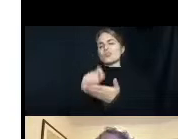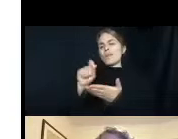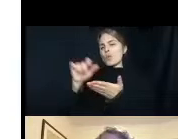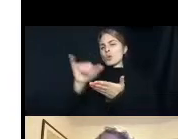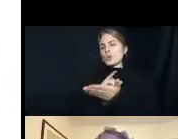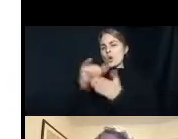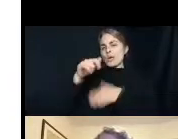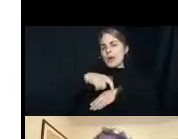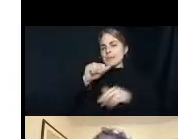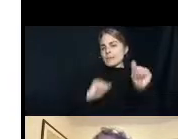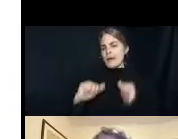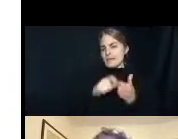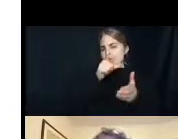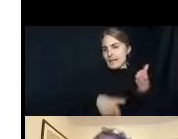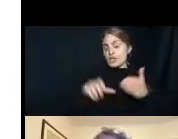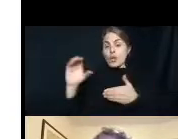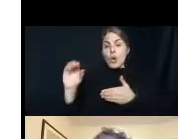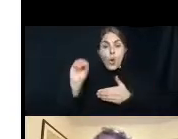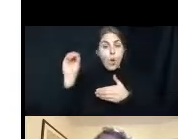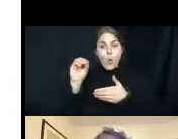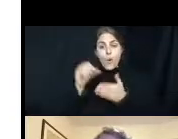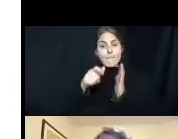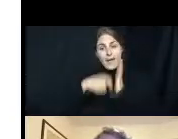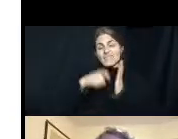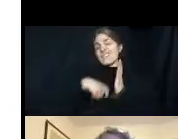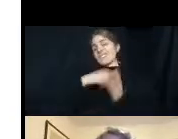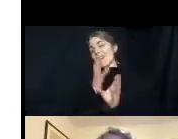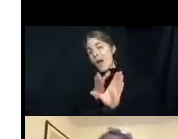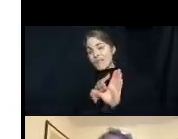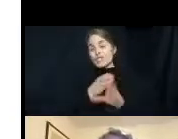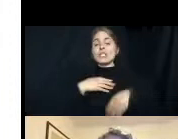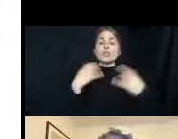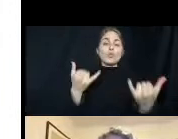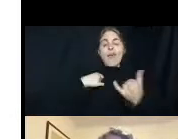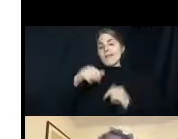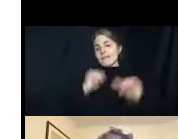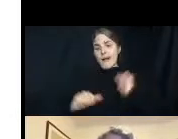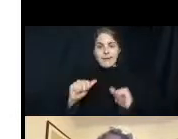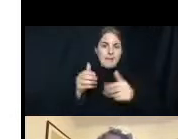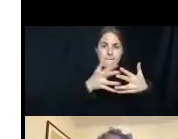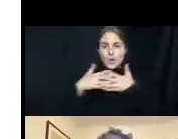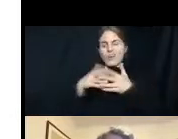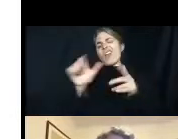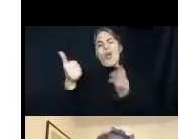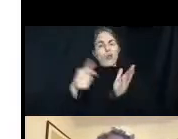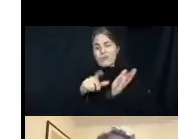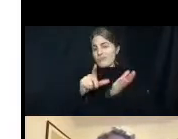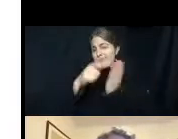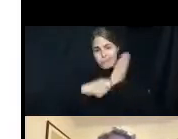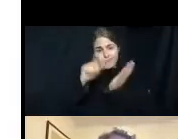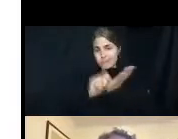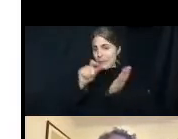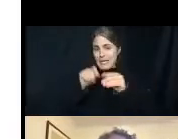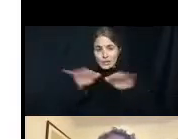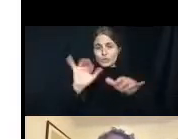York Times Magazine, O Magazine, Psychology Today, Scientific American, and other publications. Her most recent book